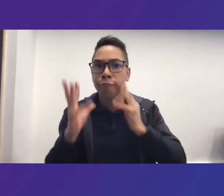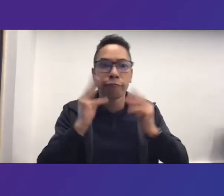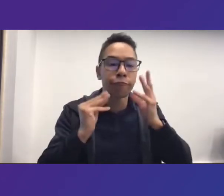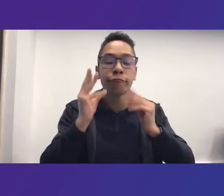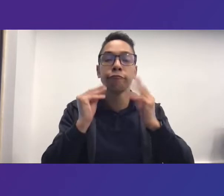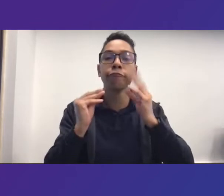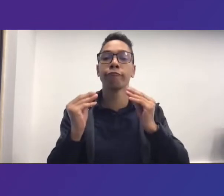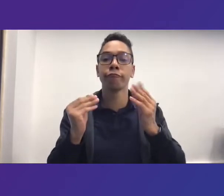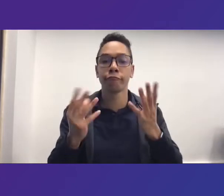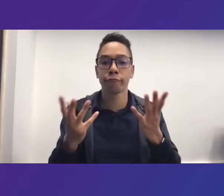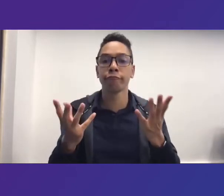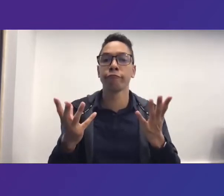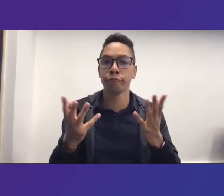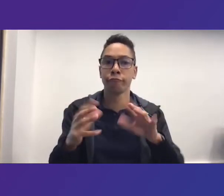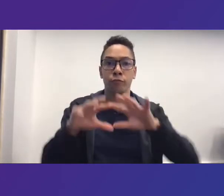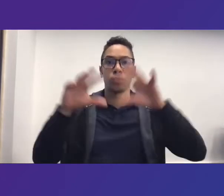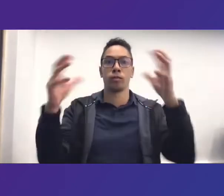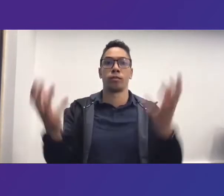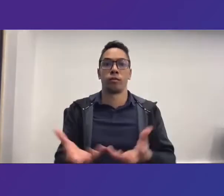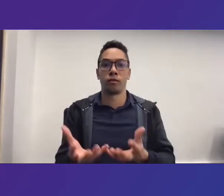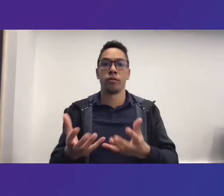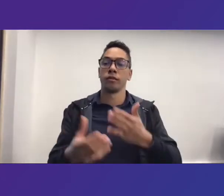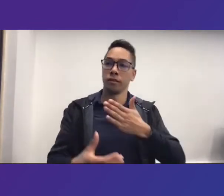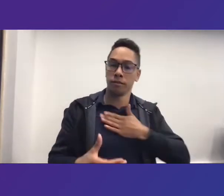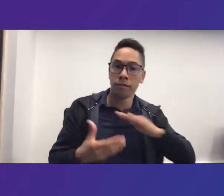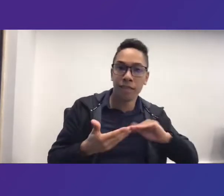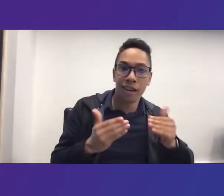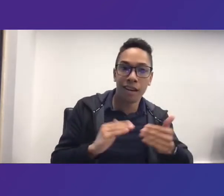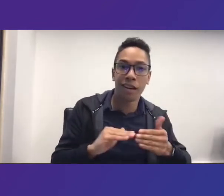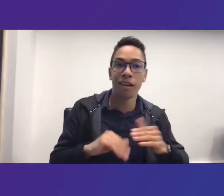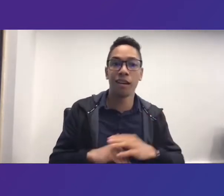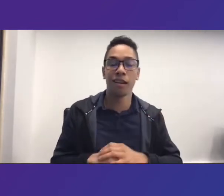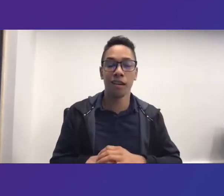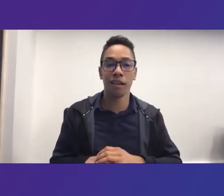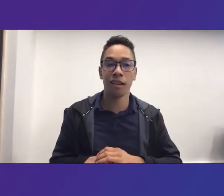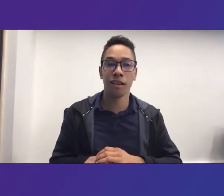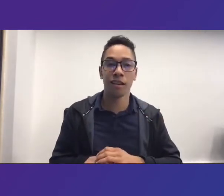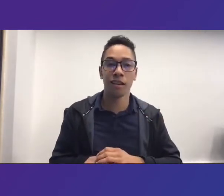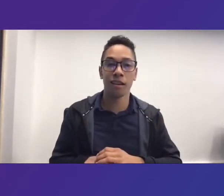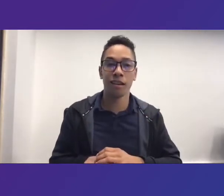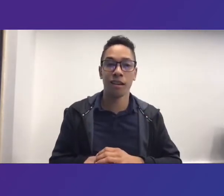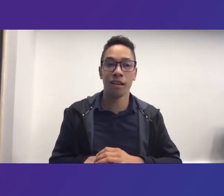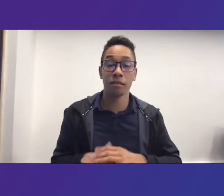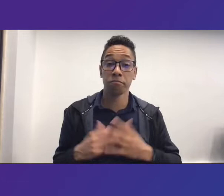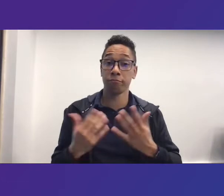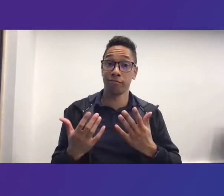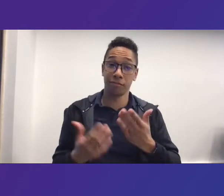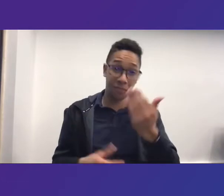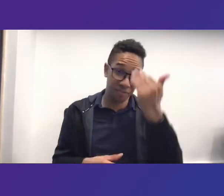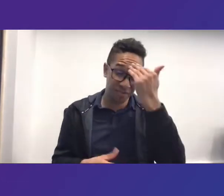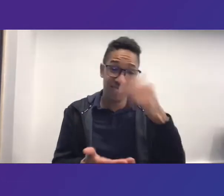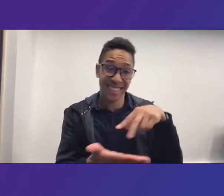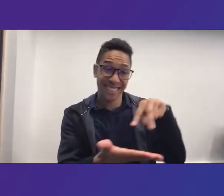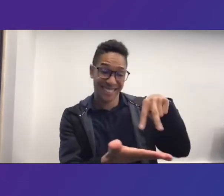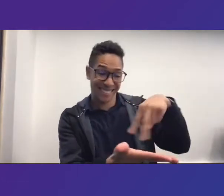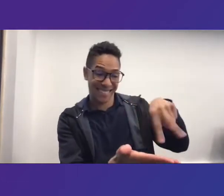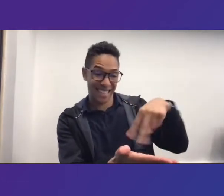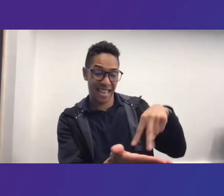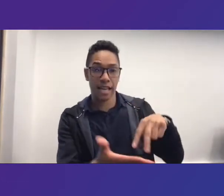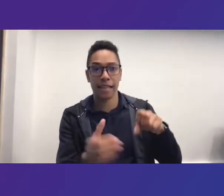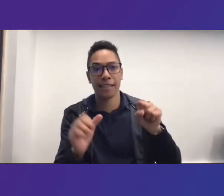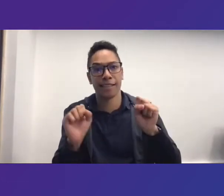the world and my community. And as we all know, dance can sometimes be quite